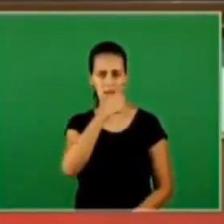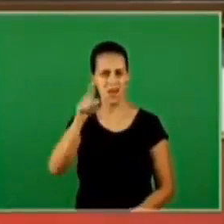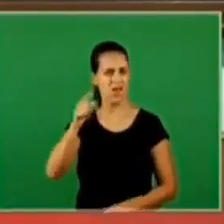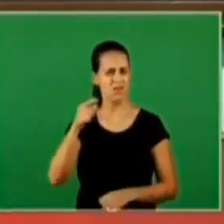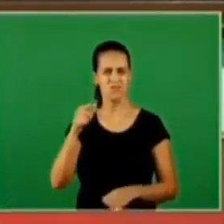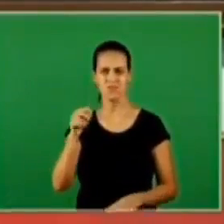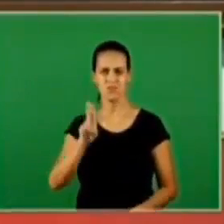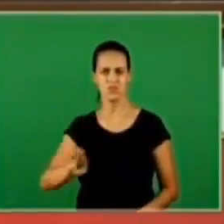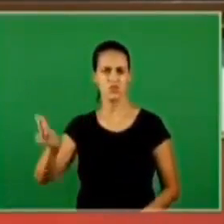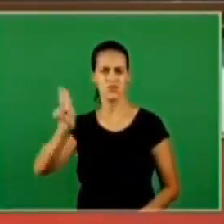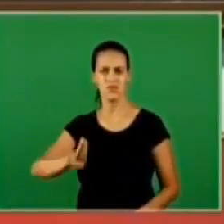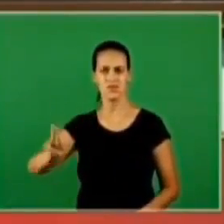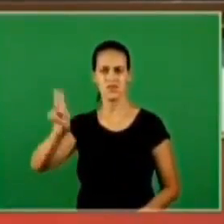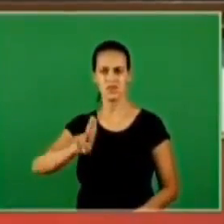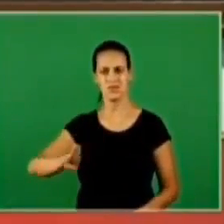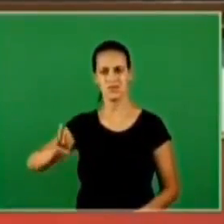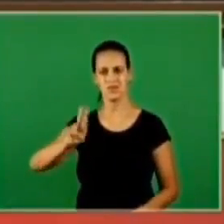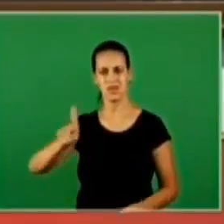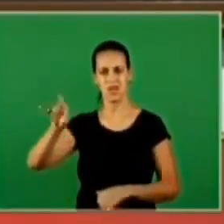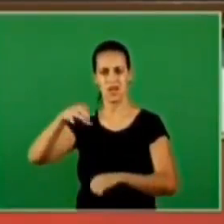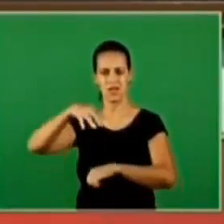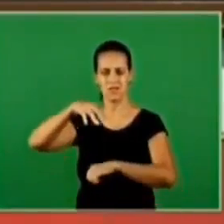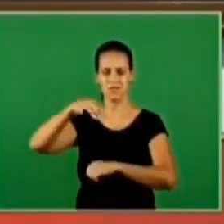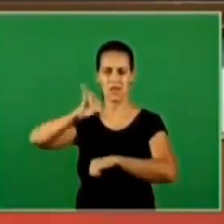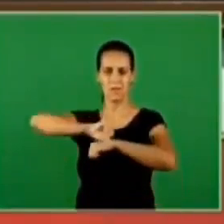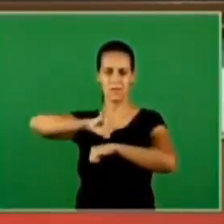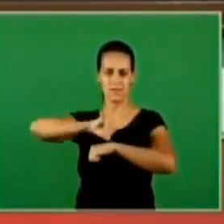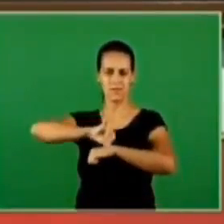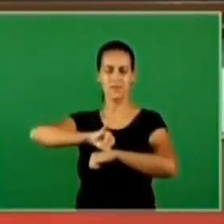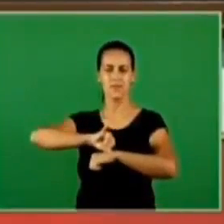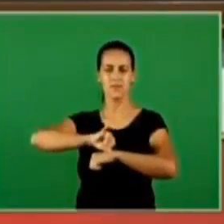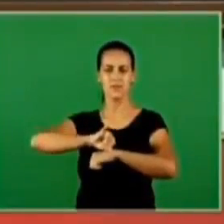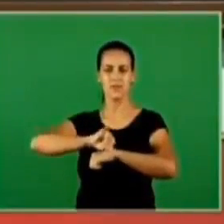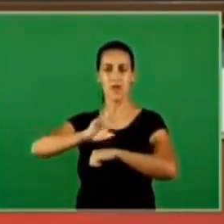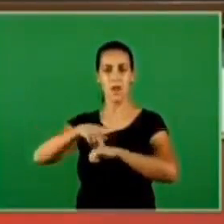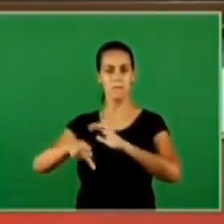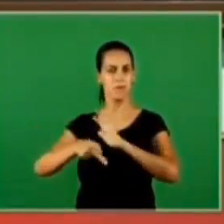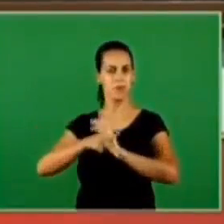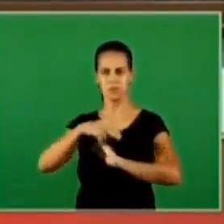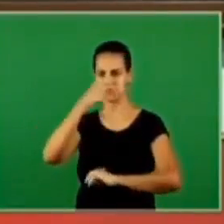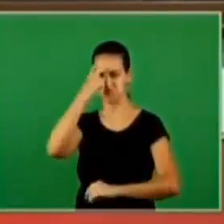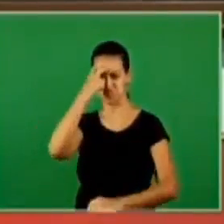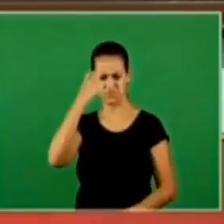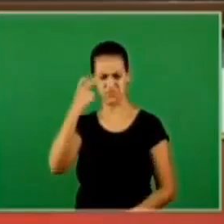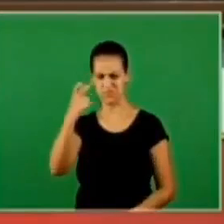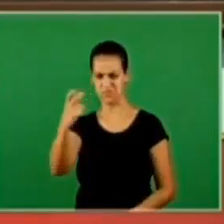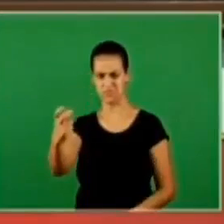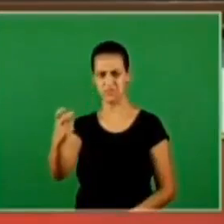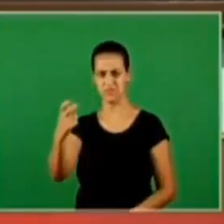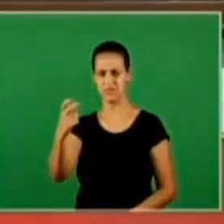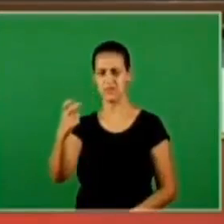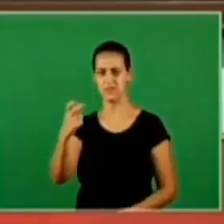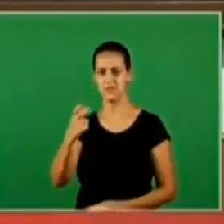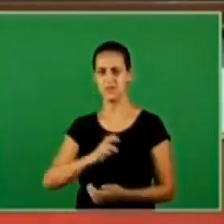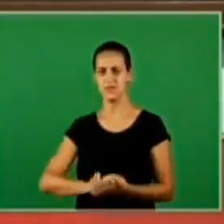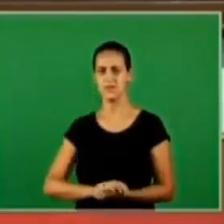of a great university in Moscow. He was a member of the Academy of Science in Moscow.